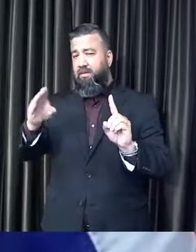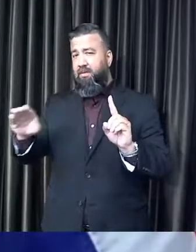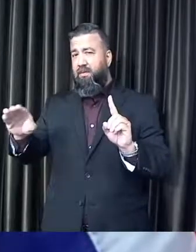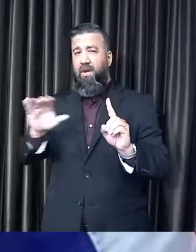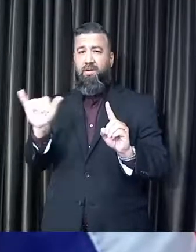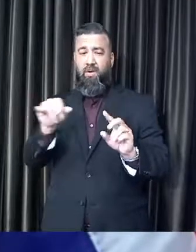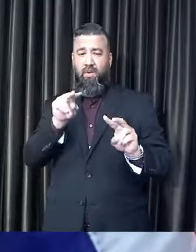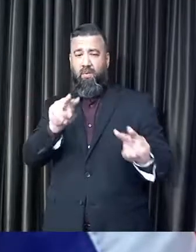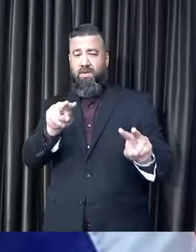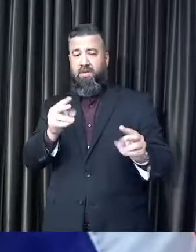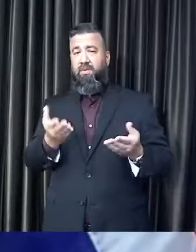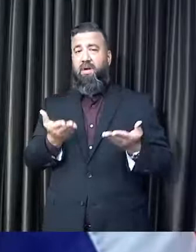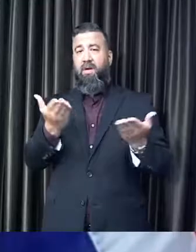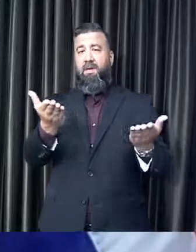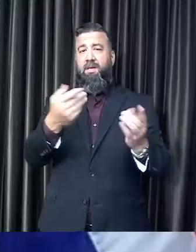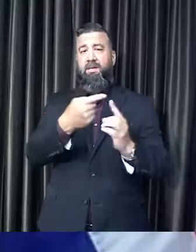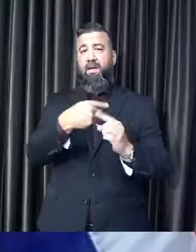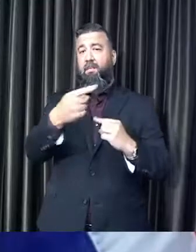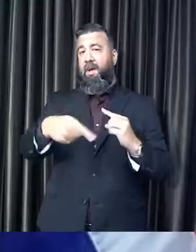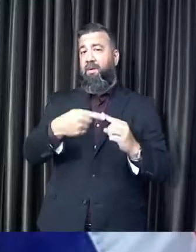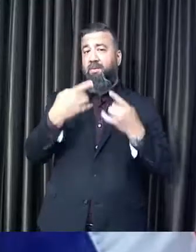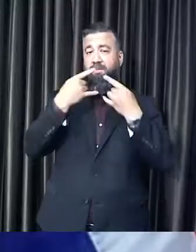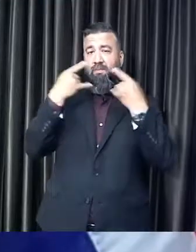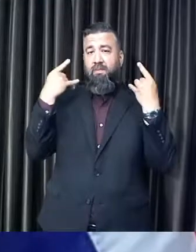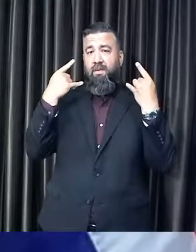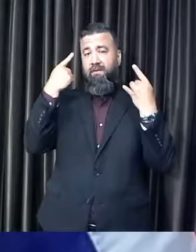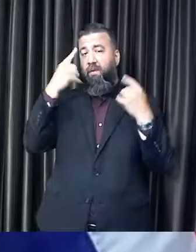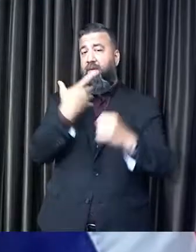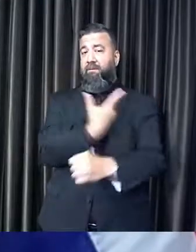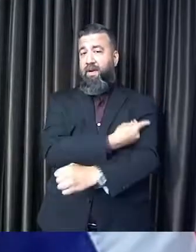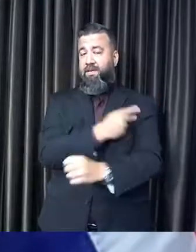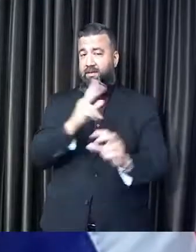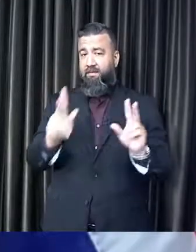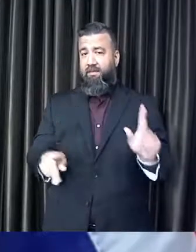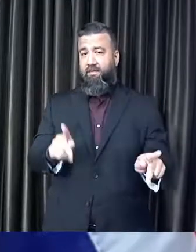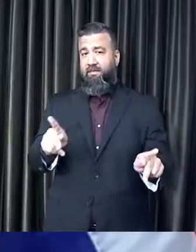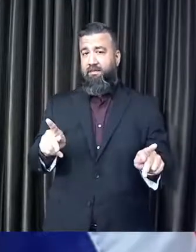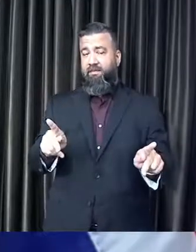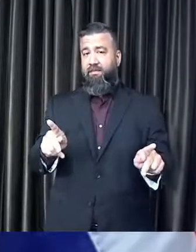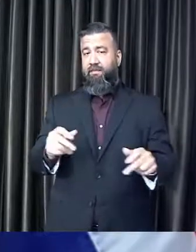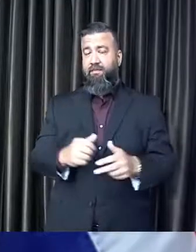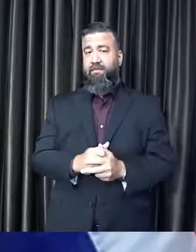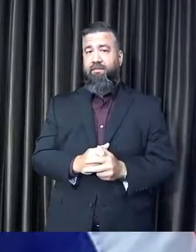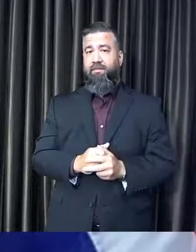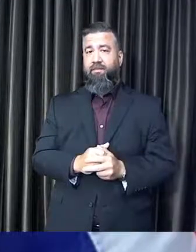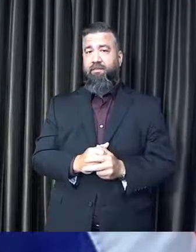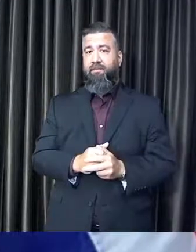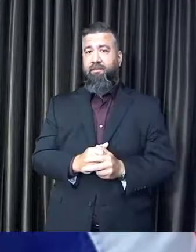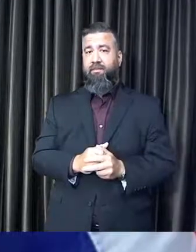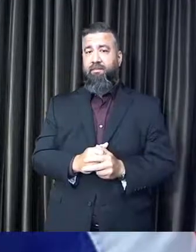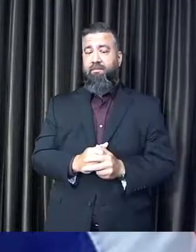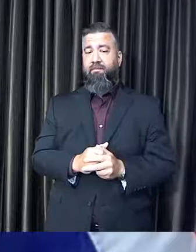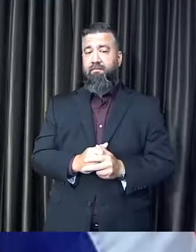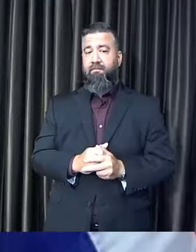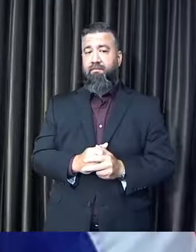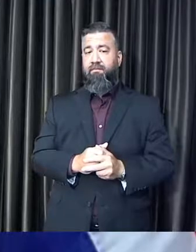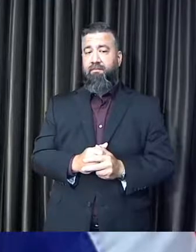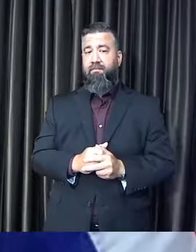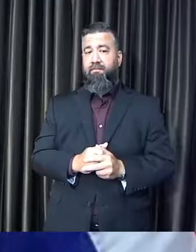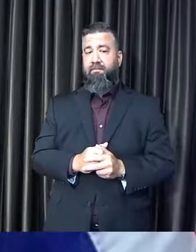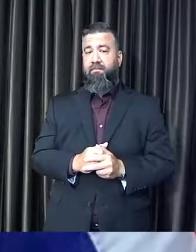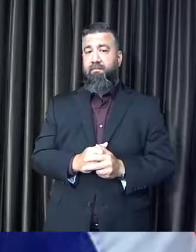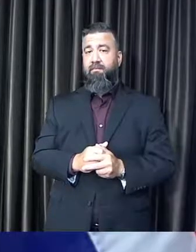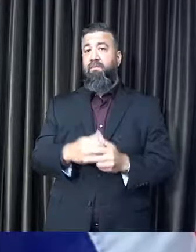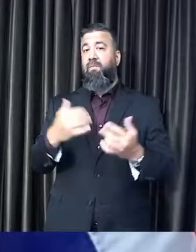recommendations about mask wearing for vaccinated individuals. We, at this point, are